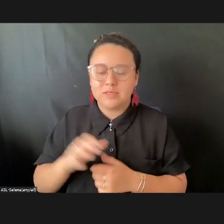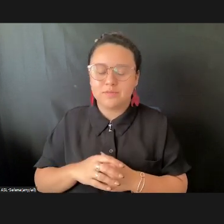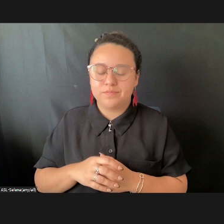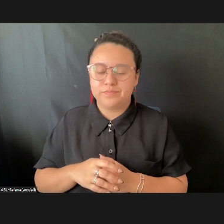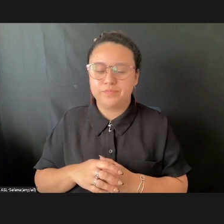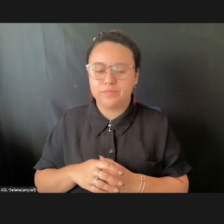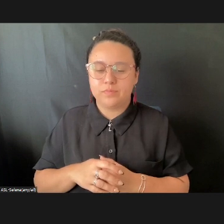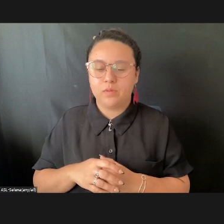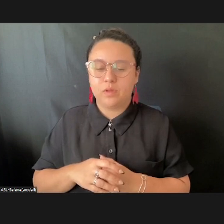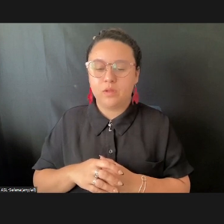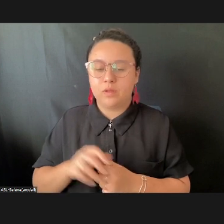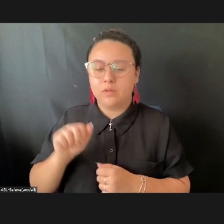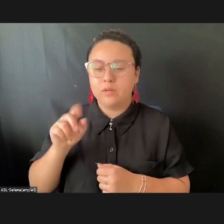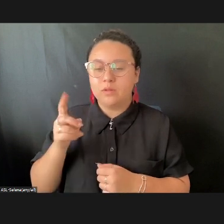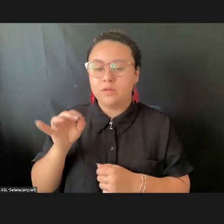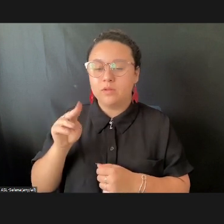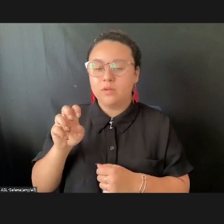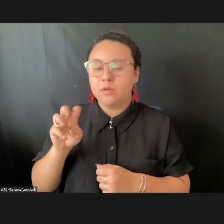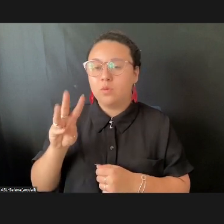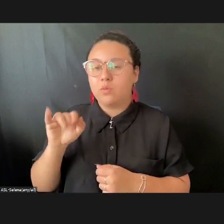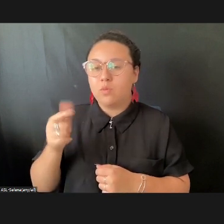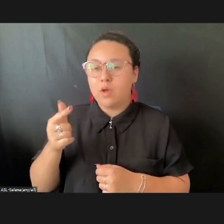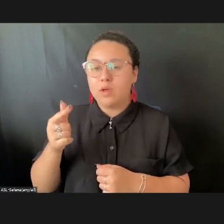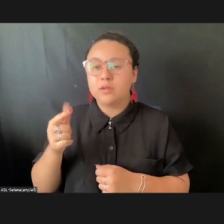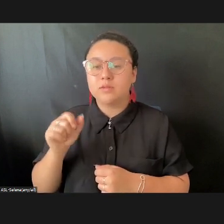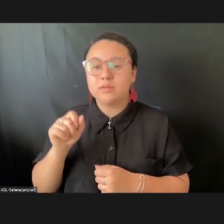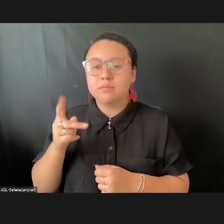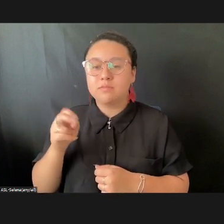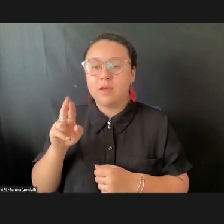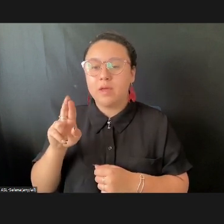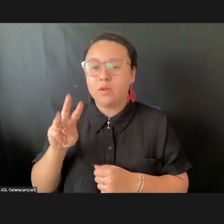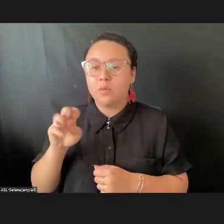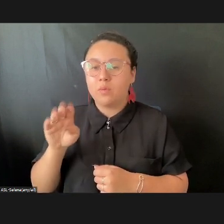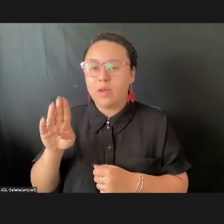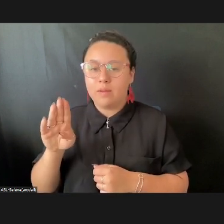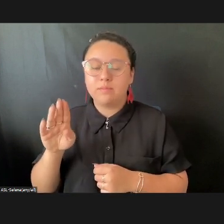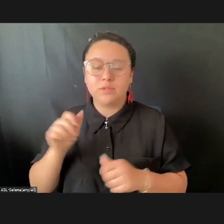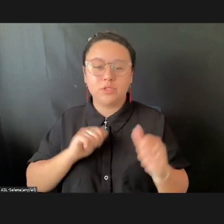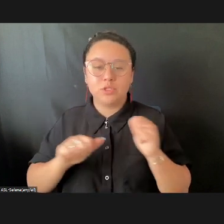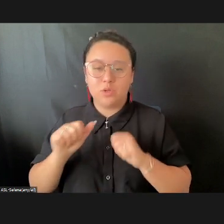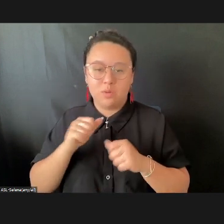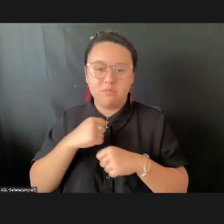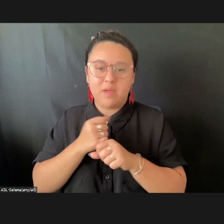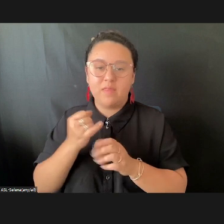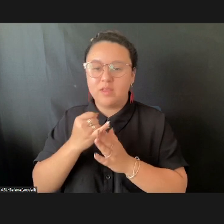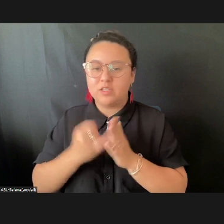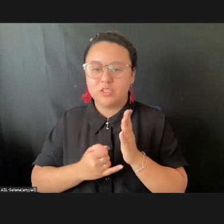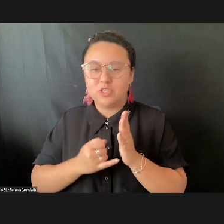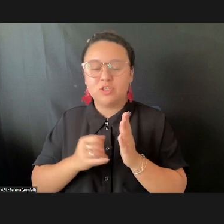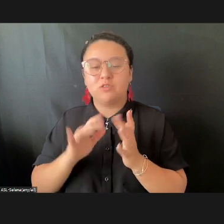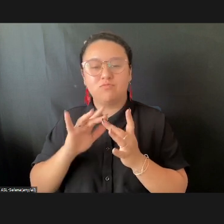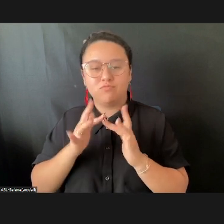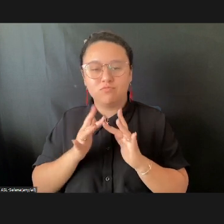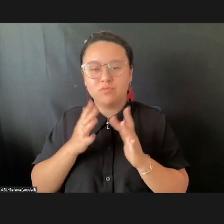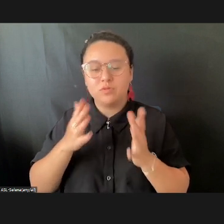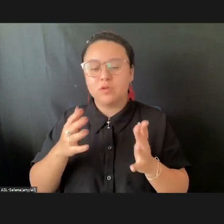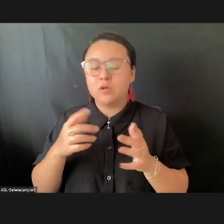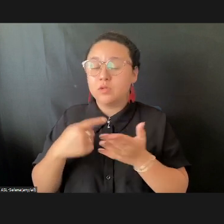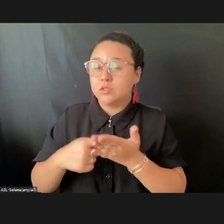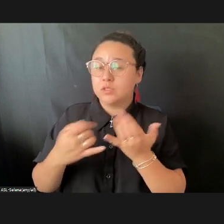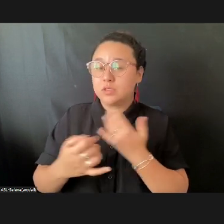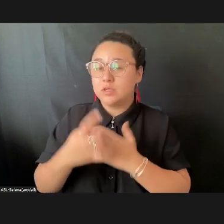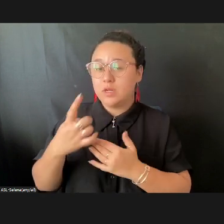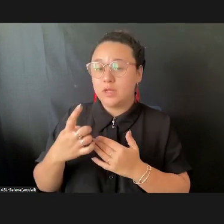Adrian Wong of Spiderweb Show has created the following digital acknowledgement I'd like to share with you all. Since our discussion today is